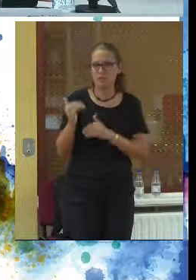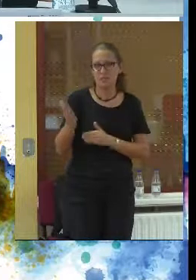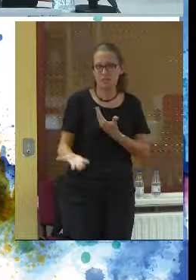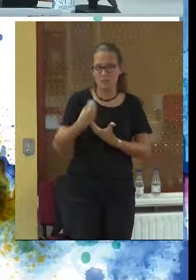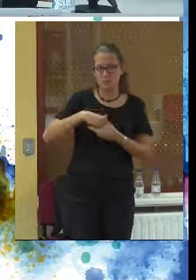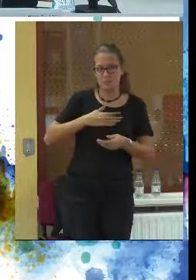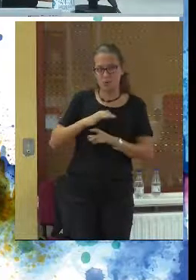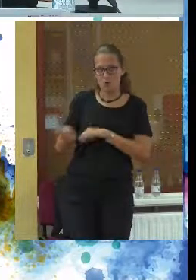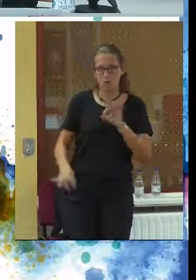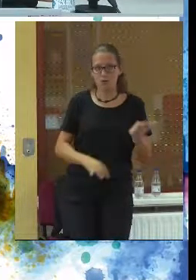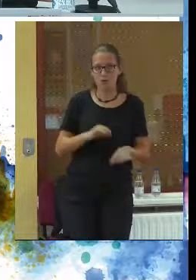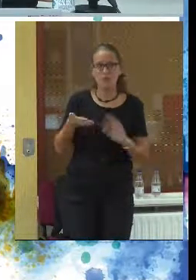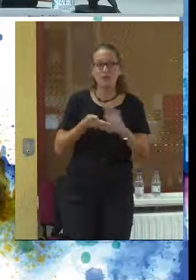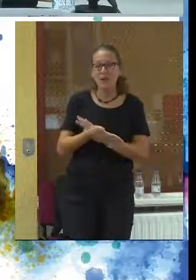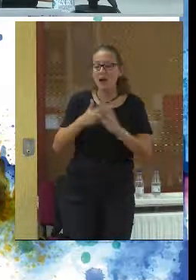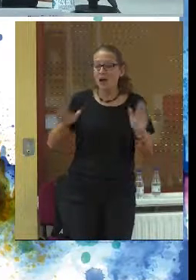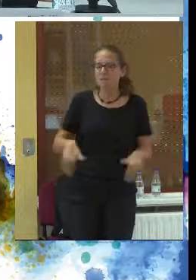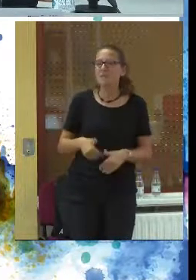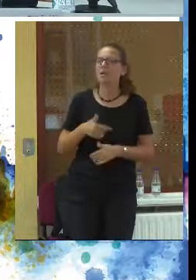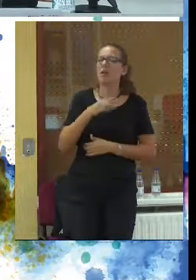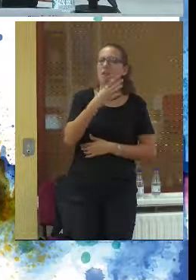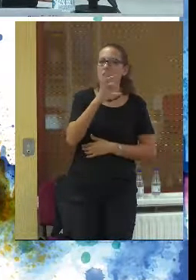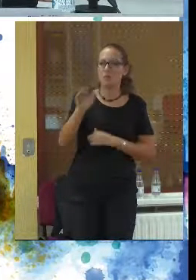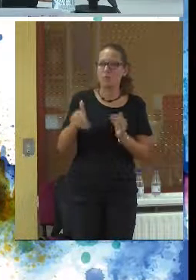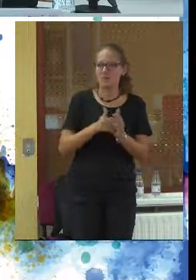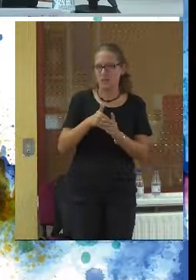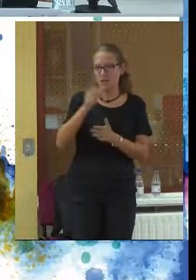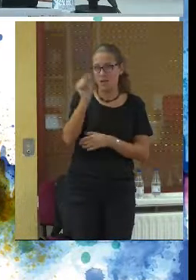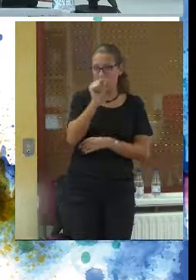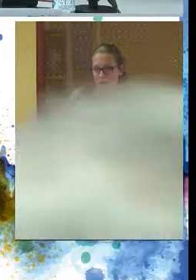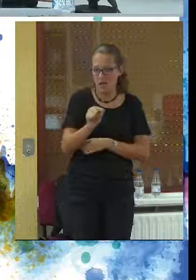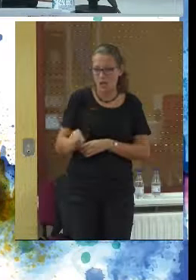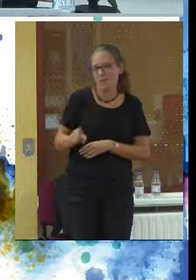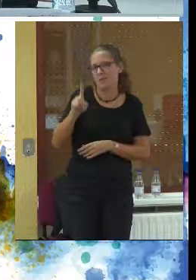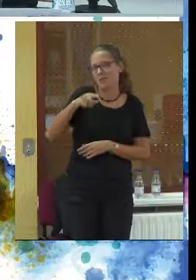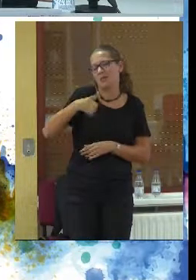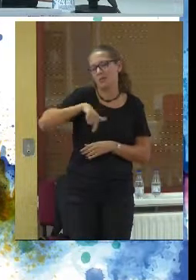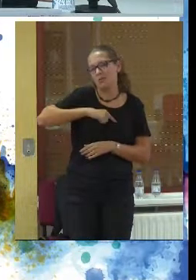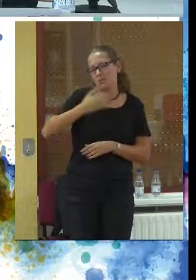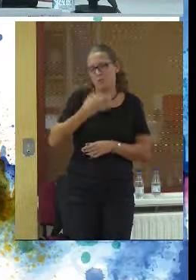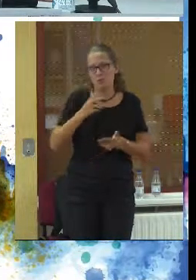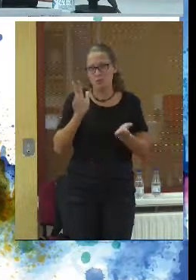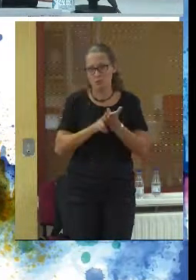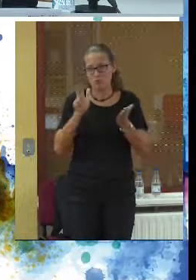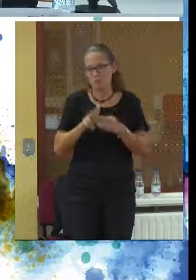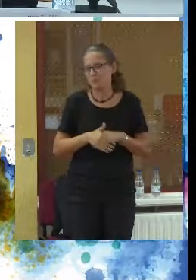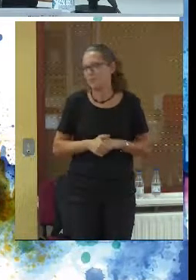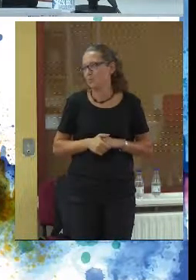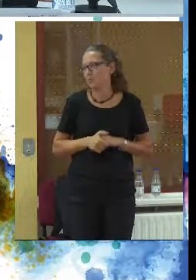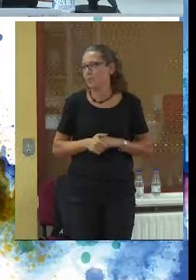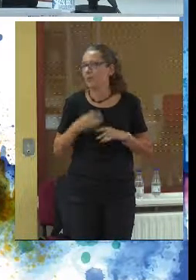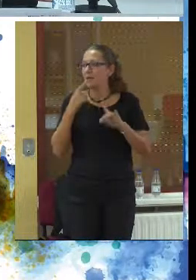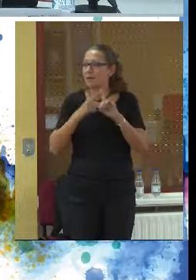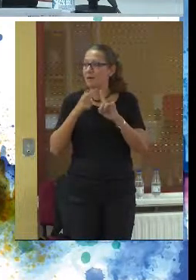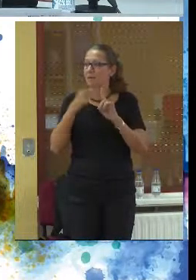than 100 employees in our company. So we have more than 50,000 crossing points or things we